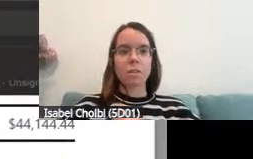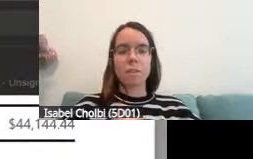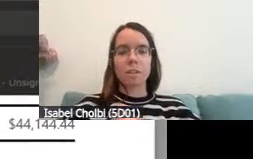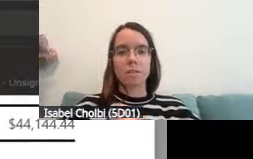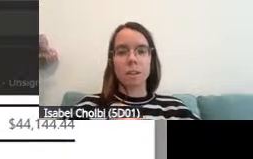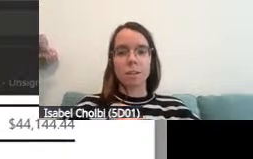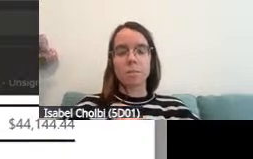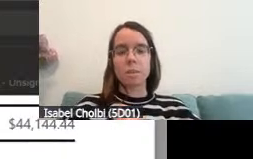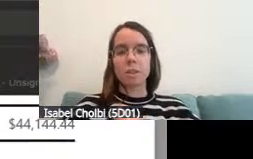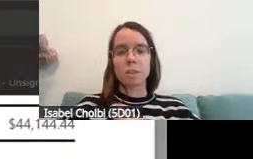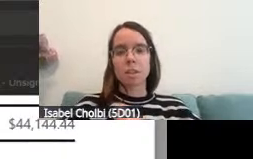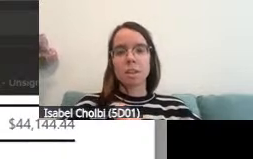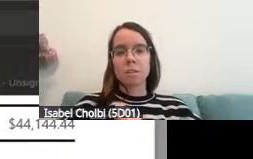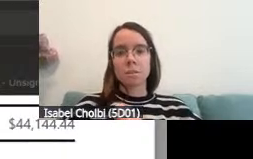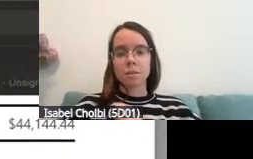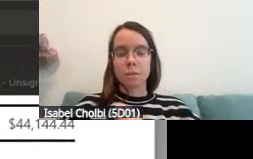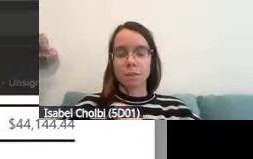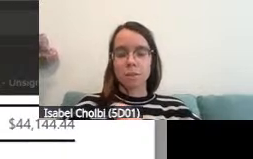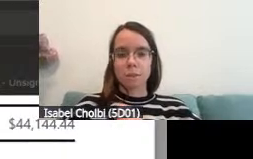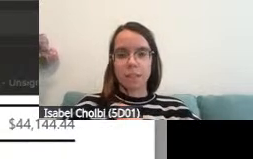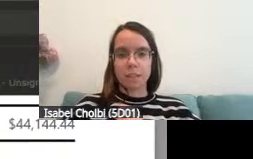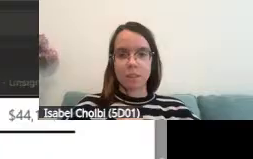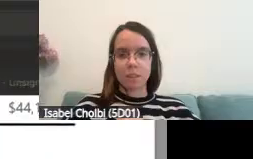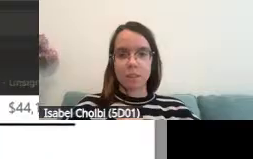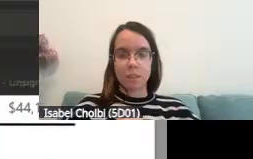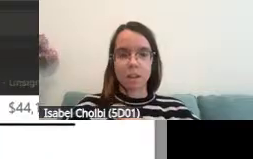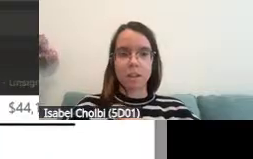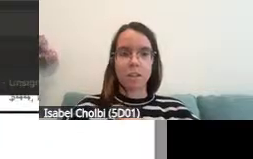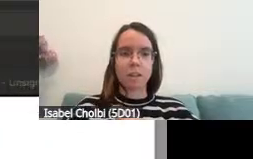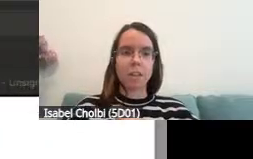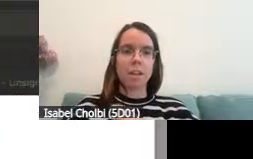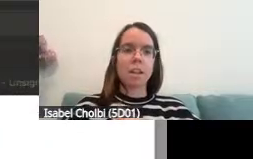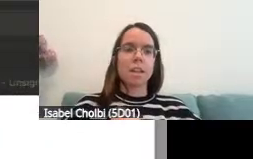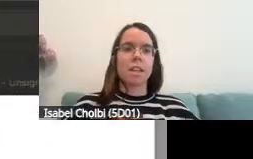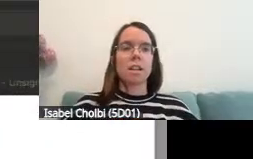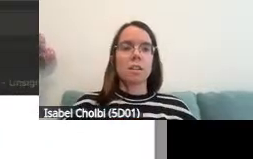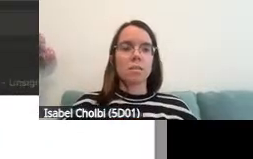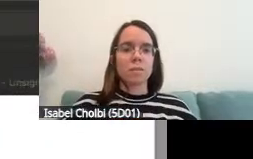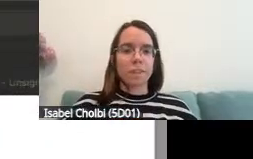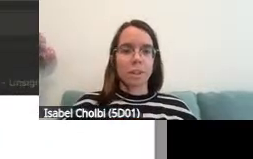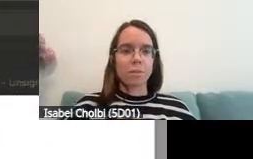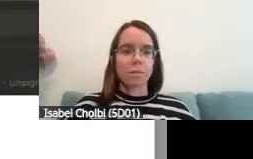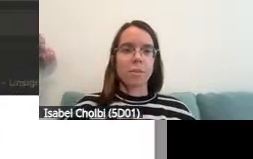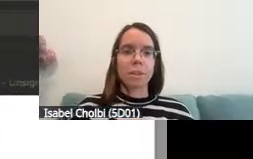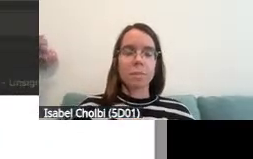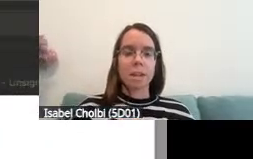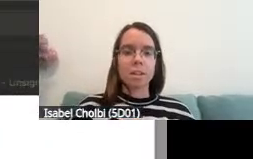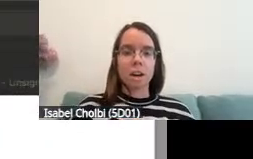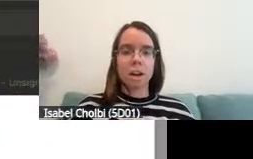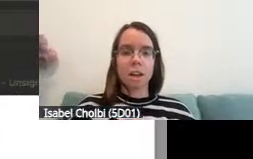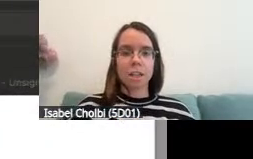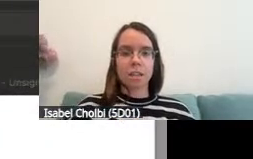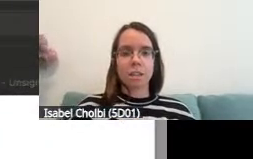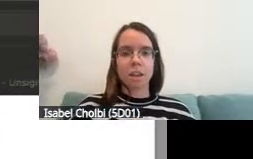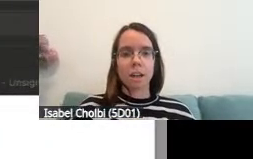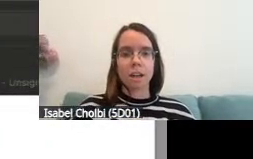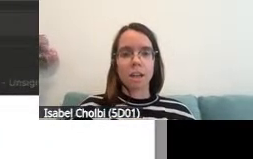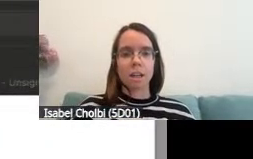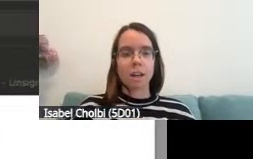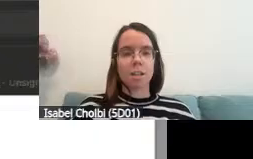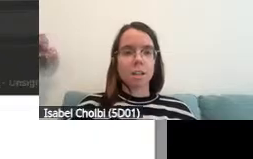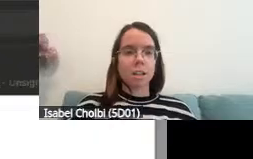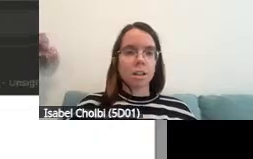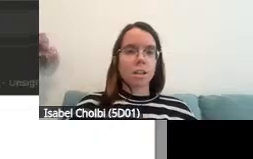So our total funds available was 44,600. In terms of what we spent on,